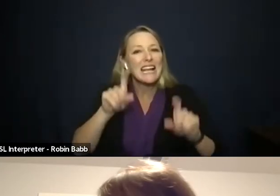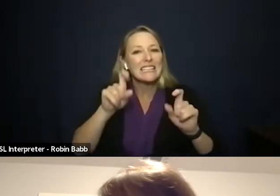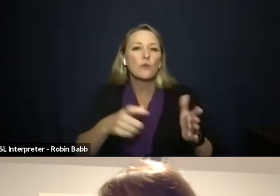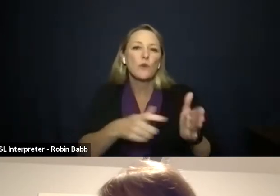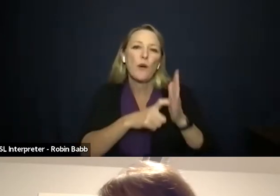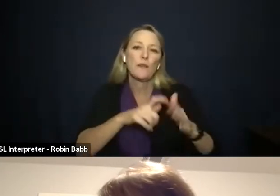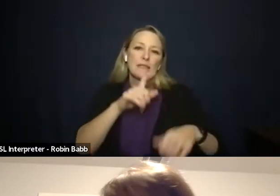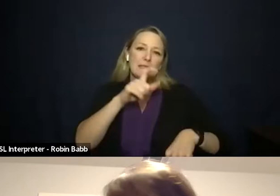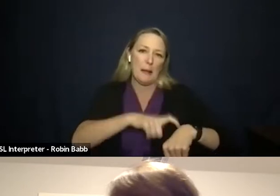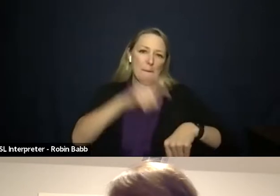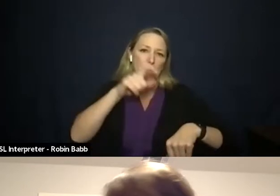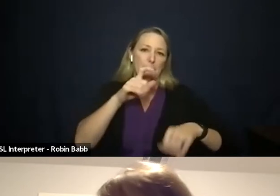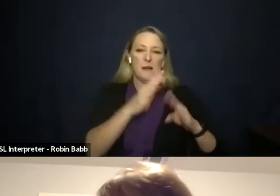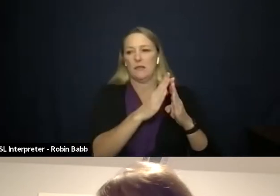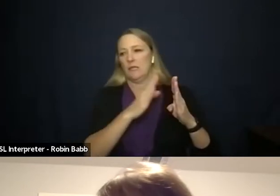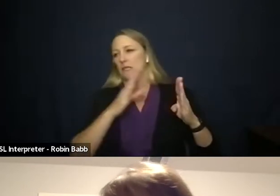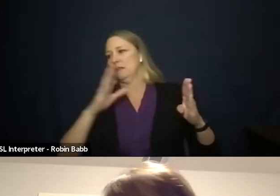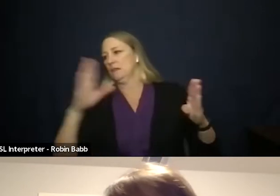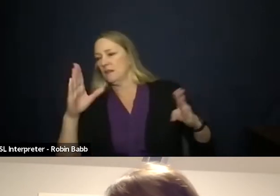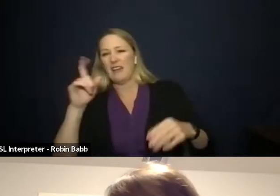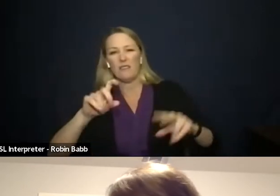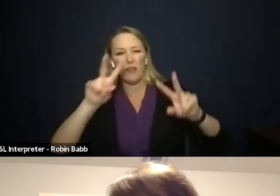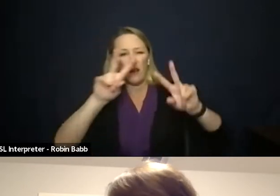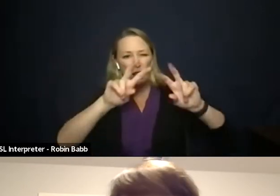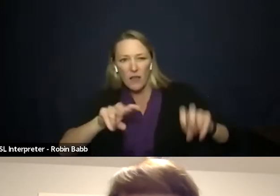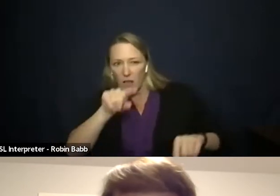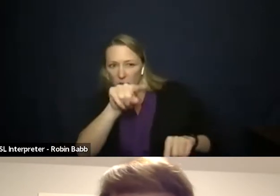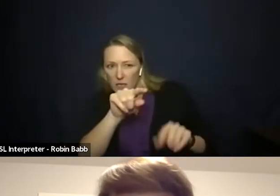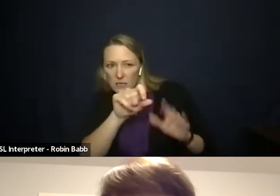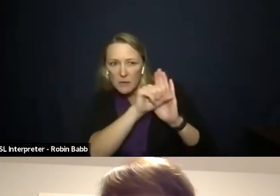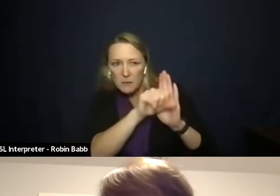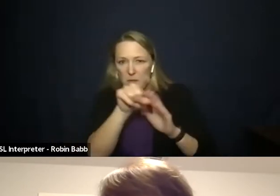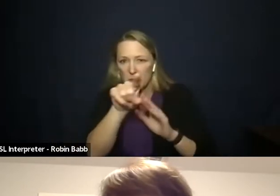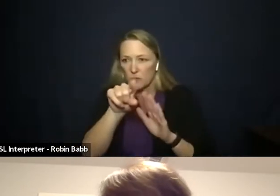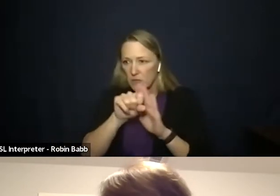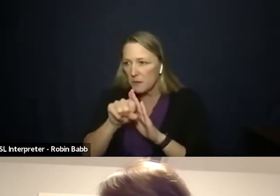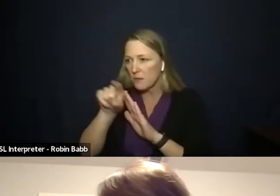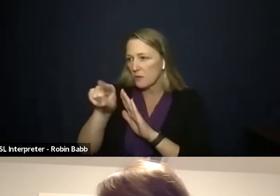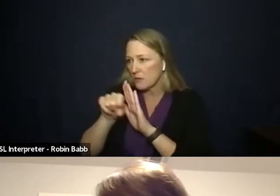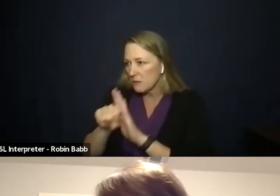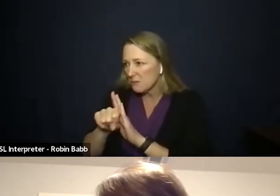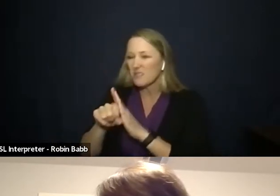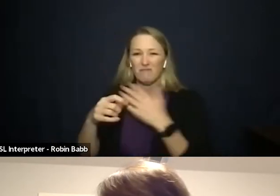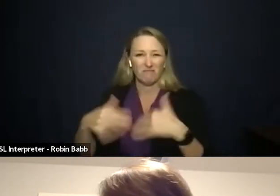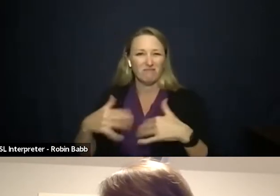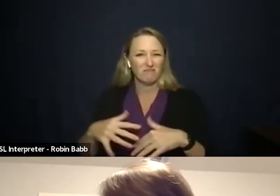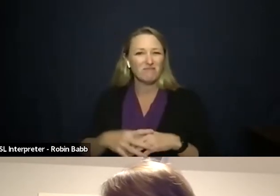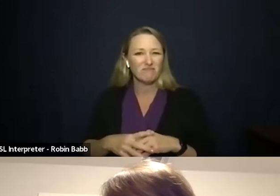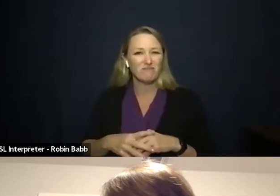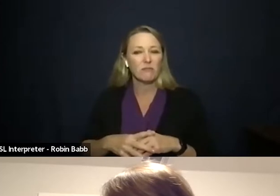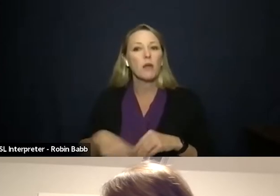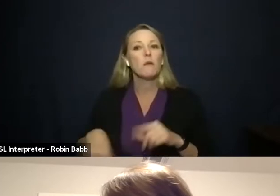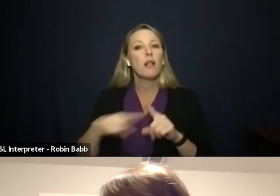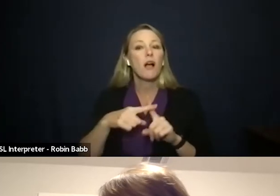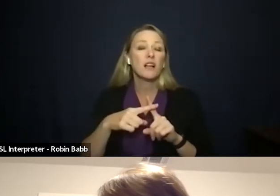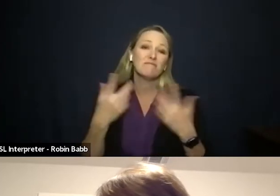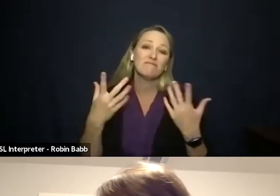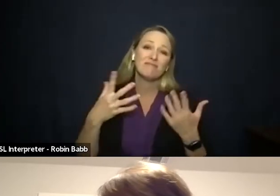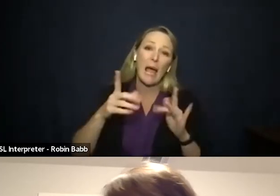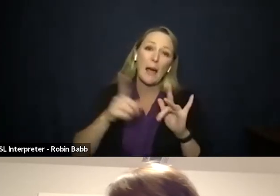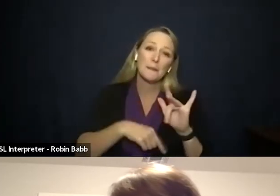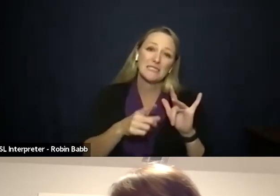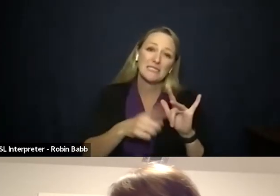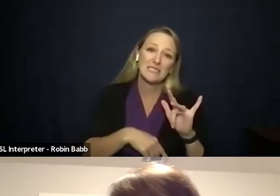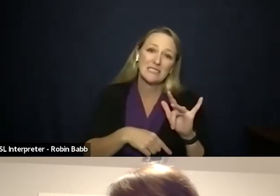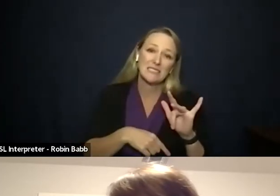symptoms and these have real impacts there's also the impact of absences student absences and